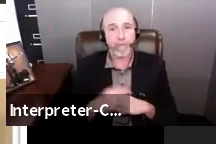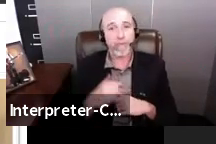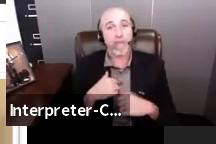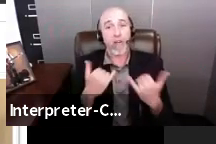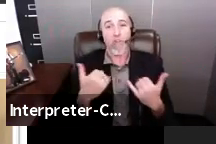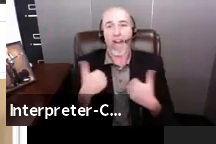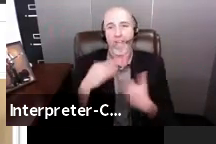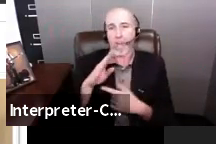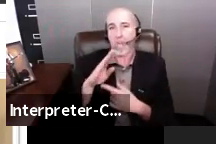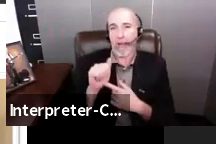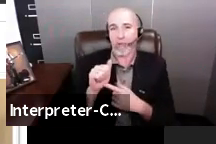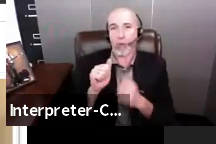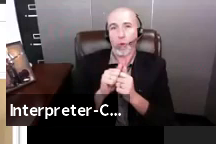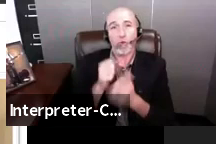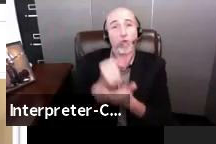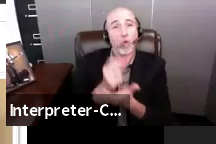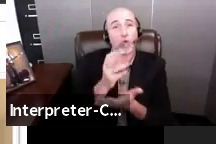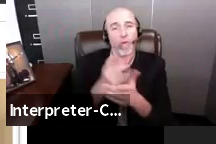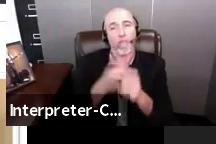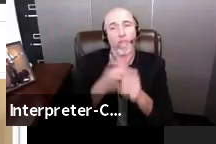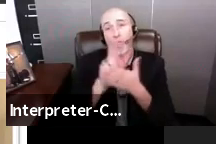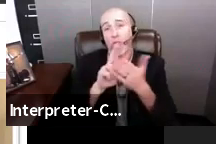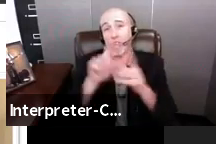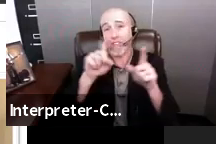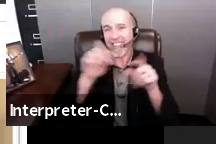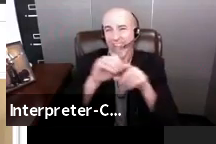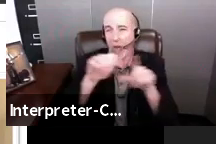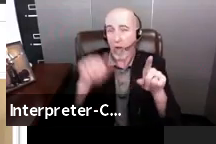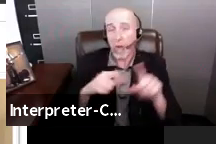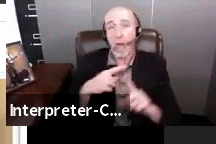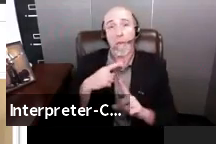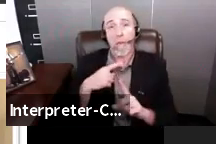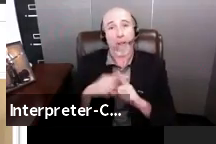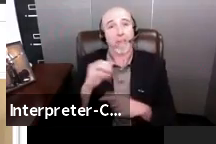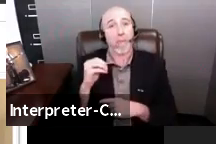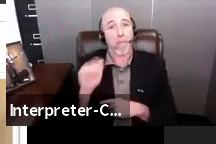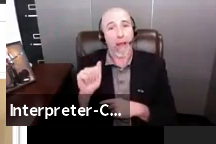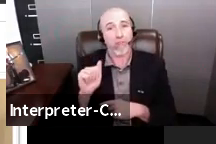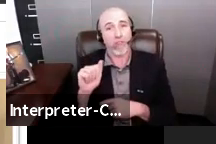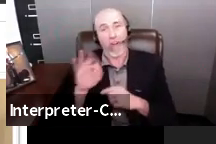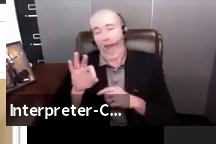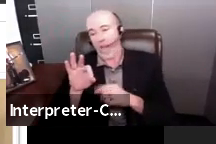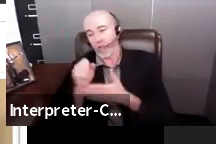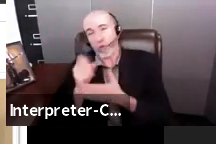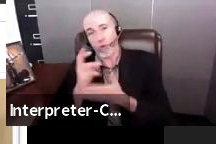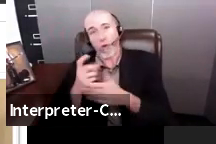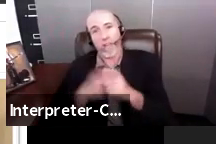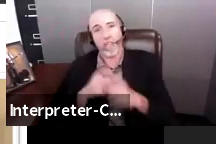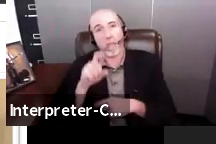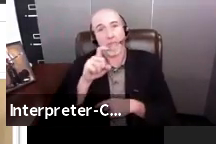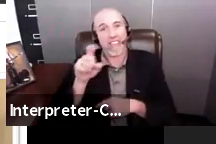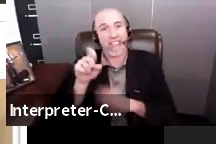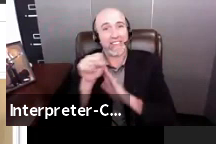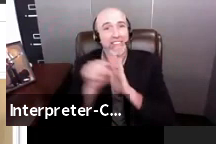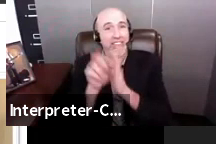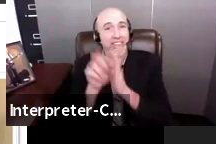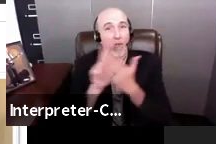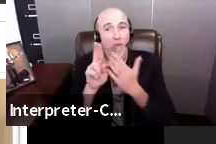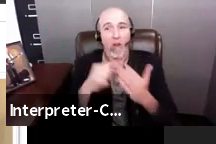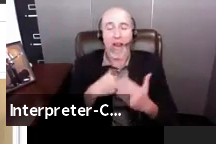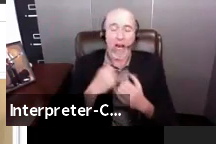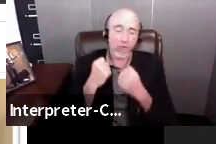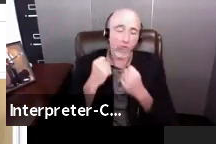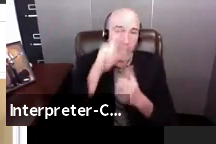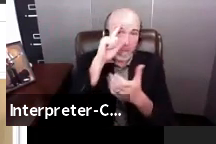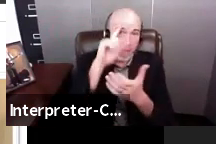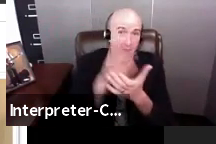a bachelor's degree in social work from the University of Texas at Austin, as well as a master's degree in social work from Texas State University. And I strongly believe